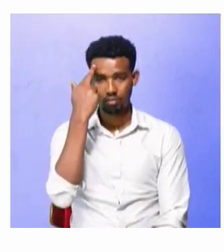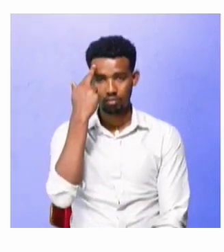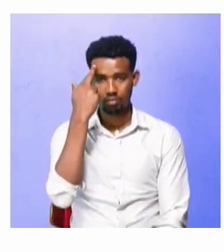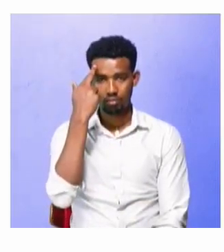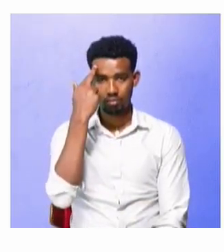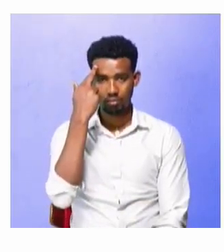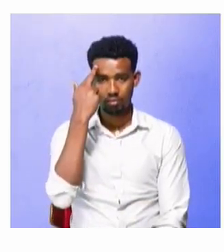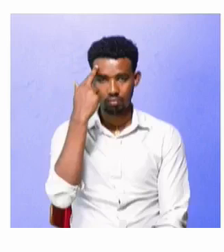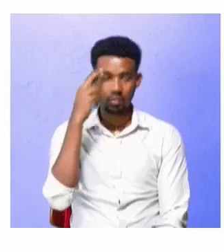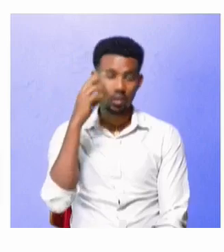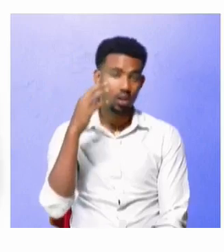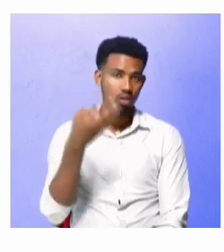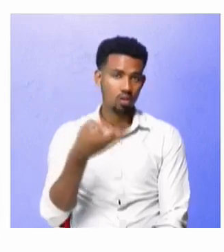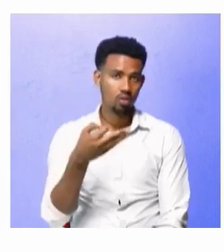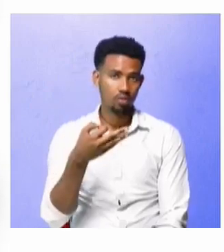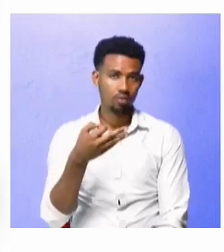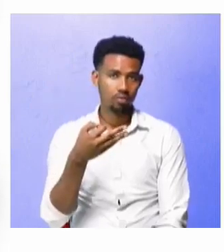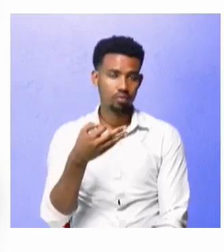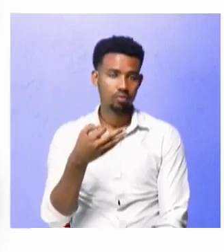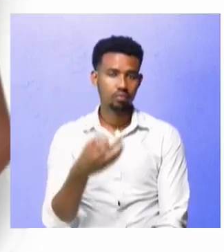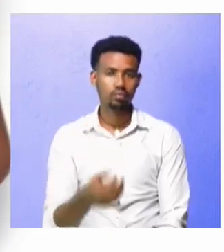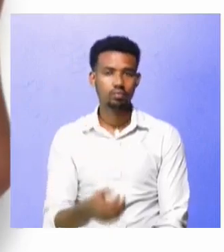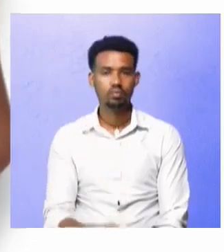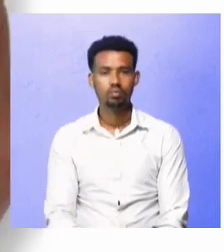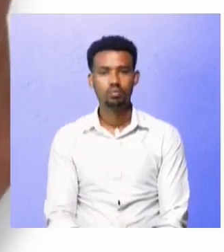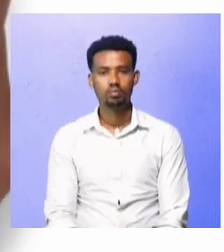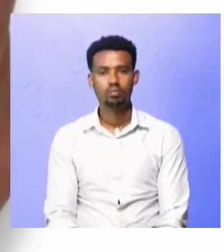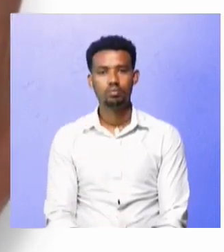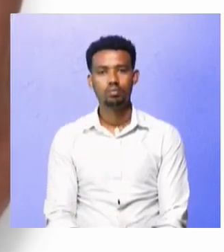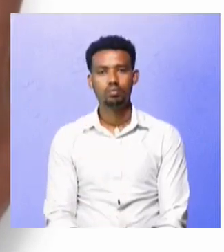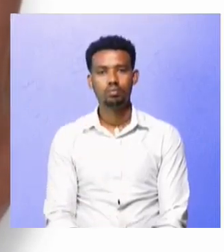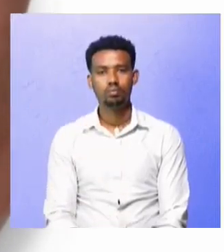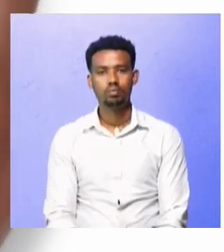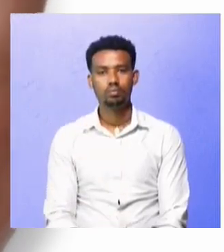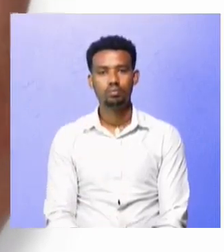of a storm.